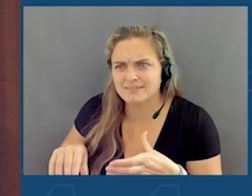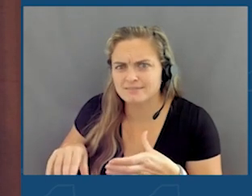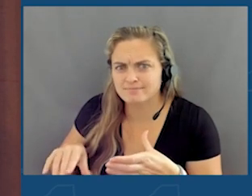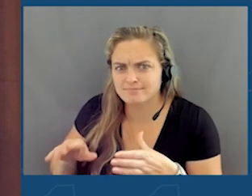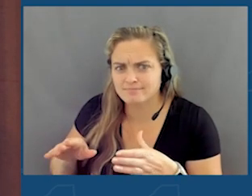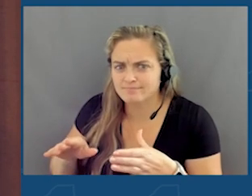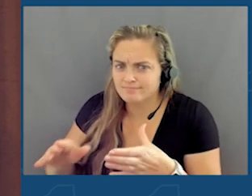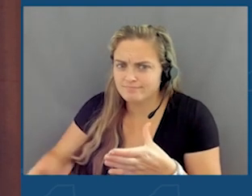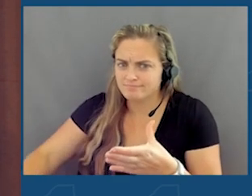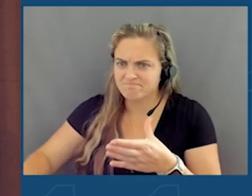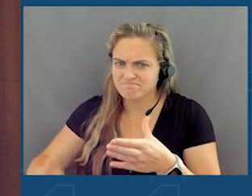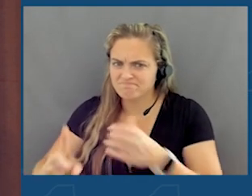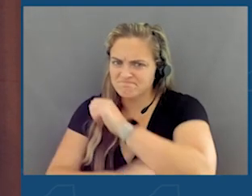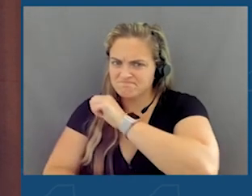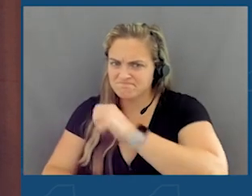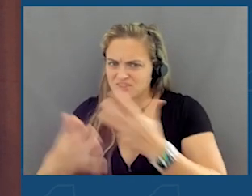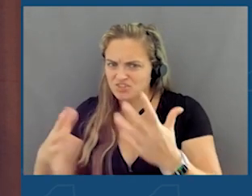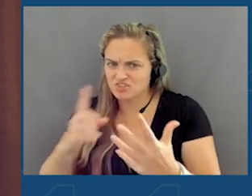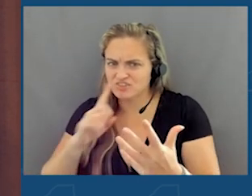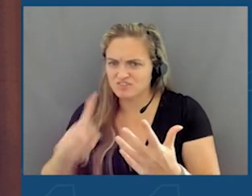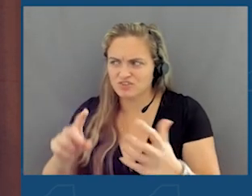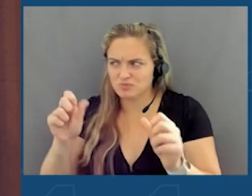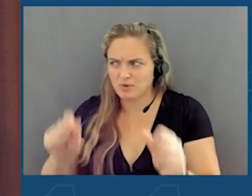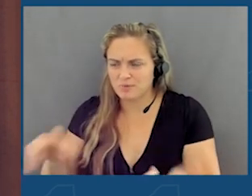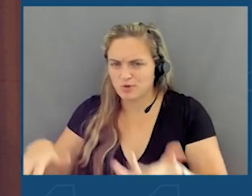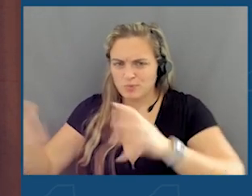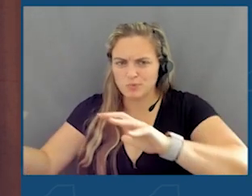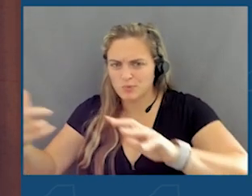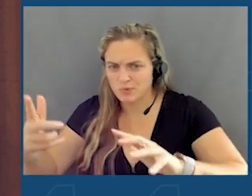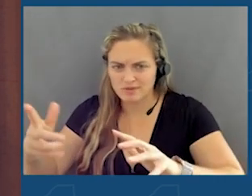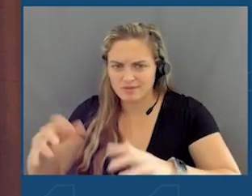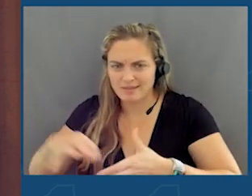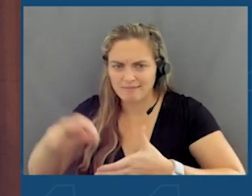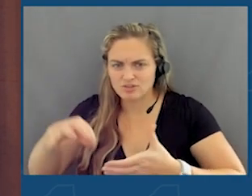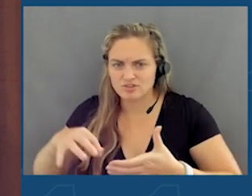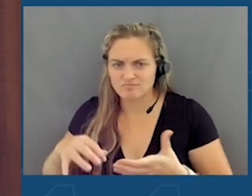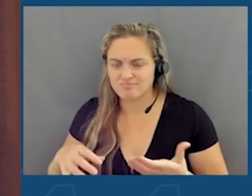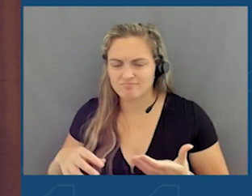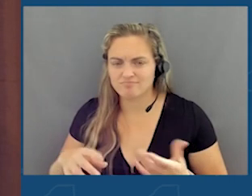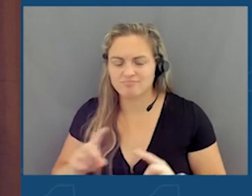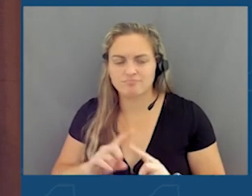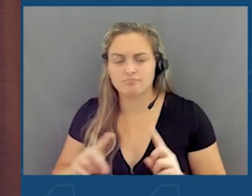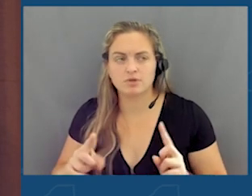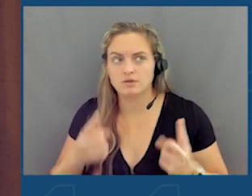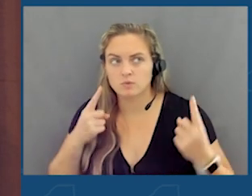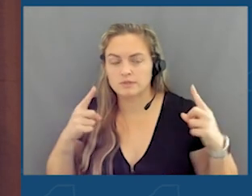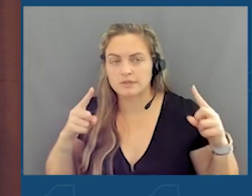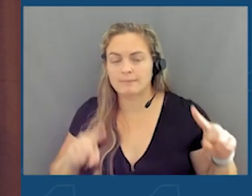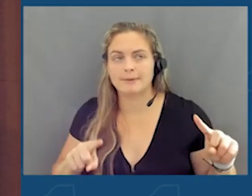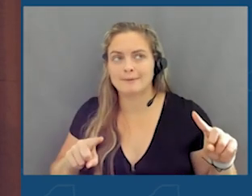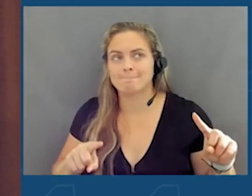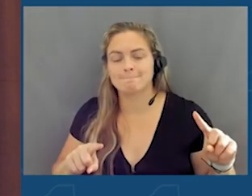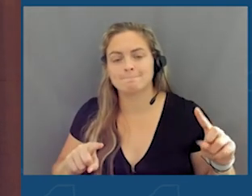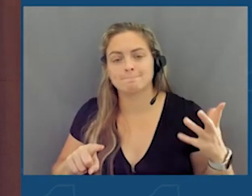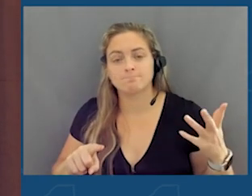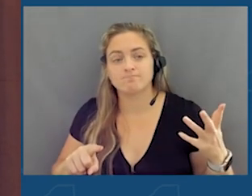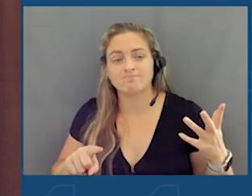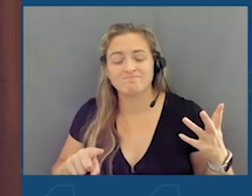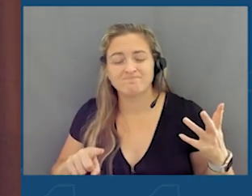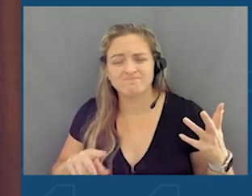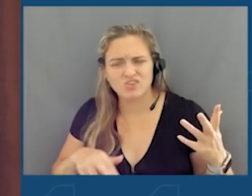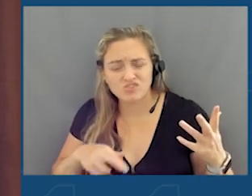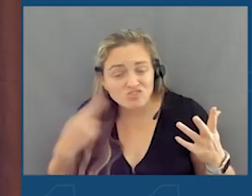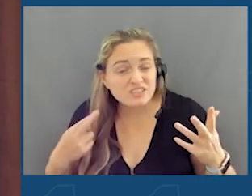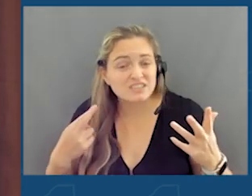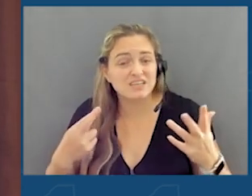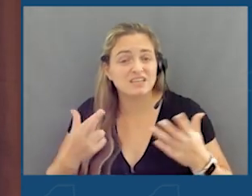but this is their spiritual leader when it comes to voting issues. And what has happened, this is threatening the very